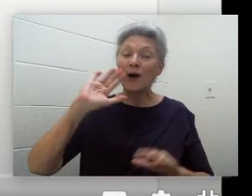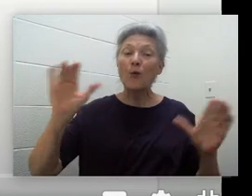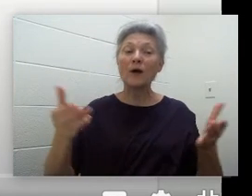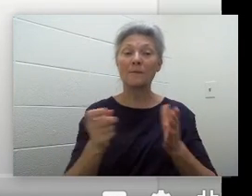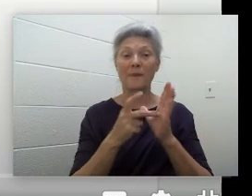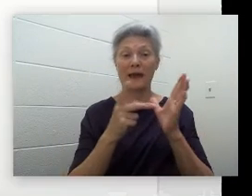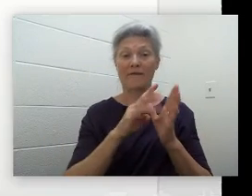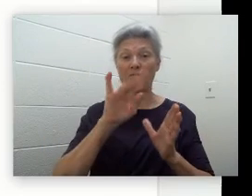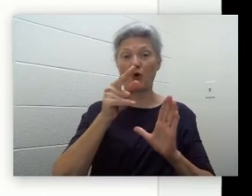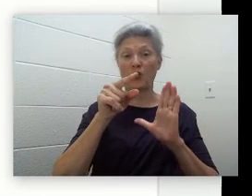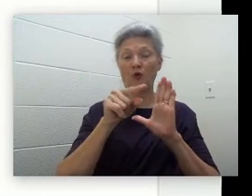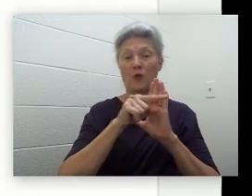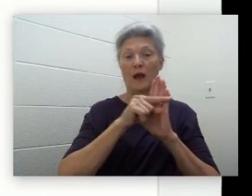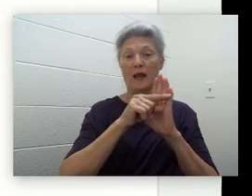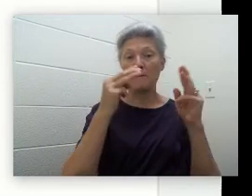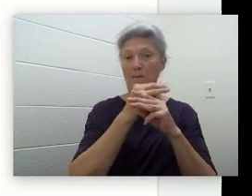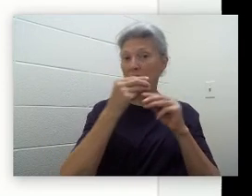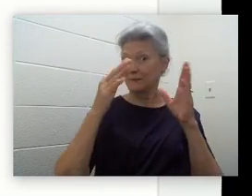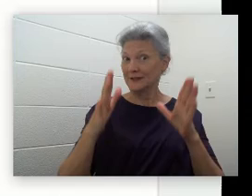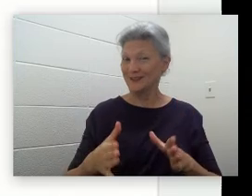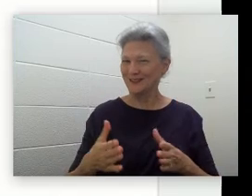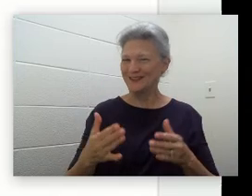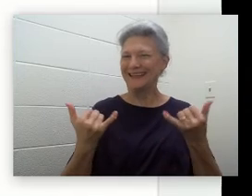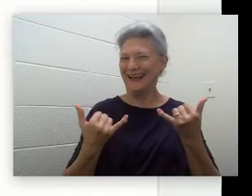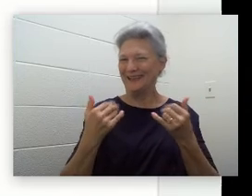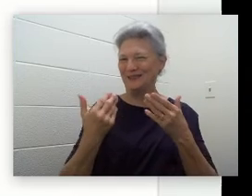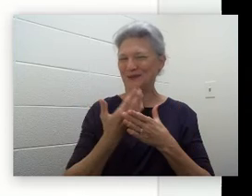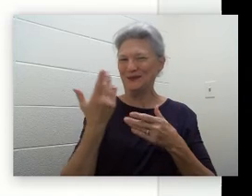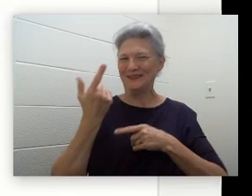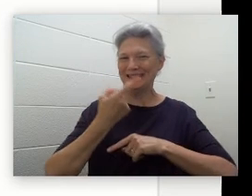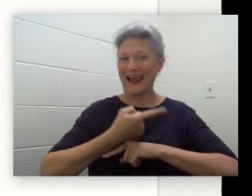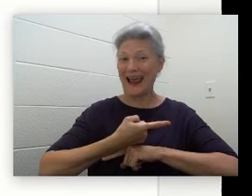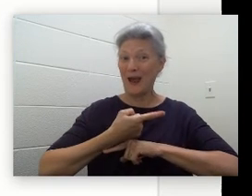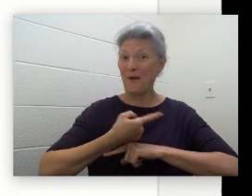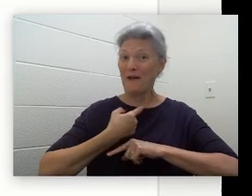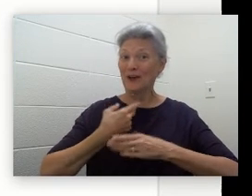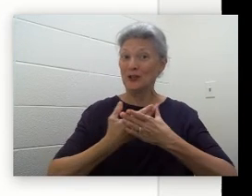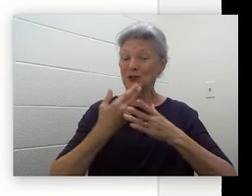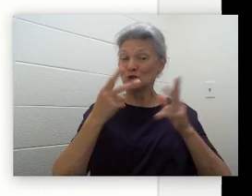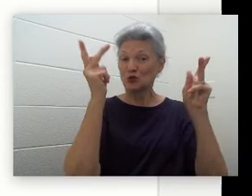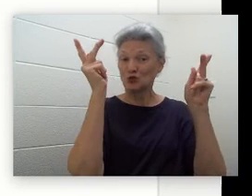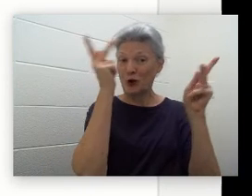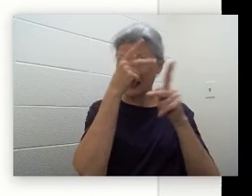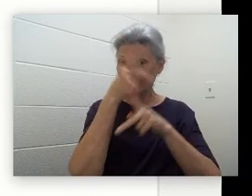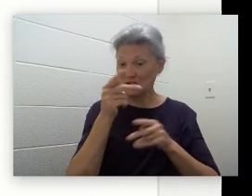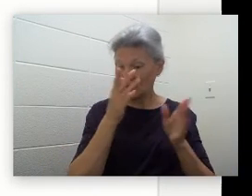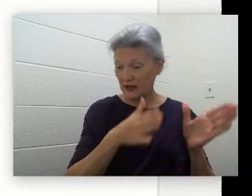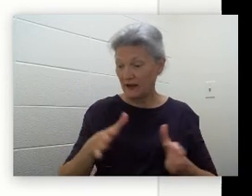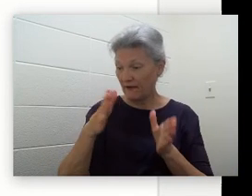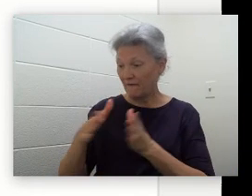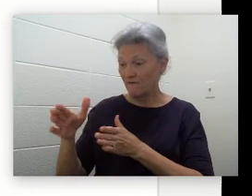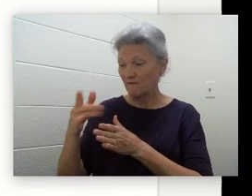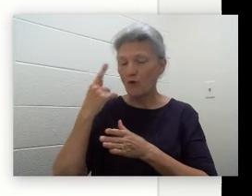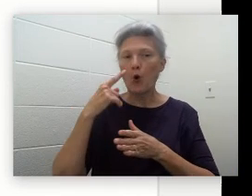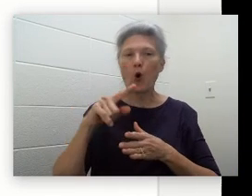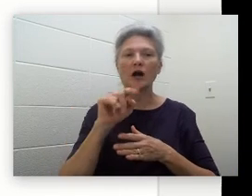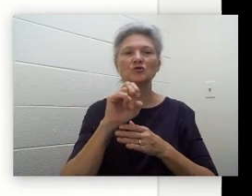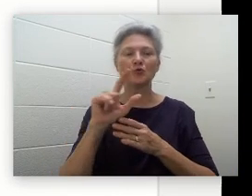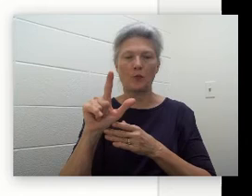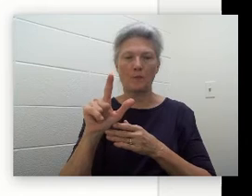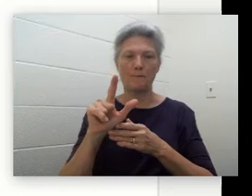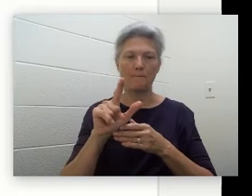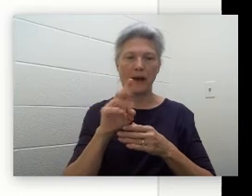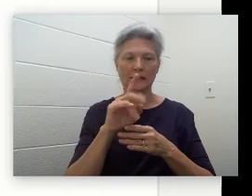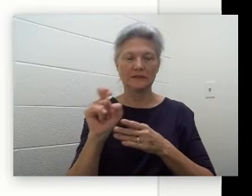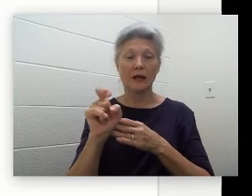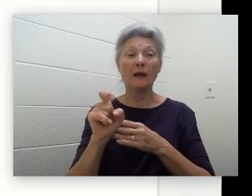Welcome back, fourth grade mathematicians. Today is a new day and we've got a new strategy for our toolbox. I'm going to go ahead and just read through our word problem that we